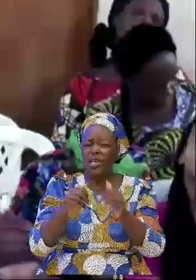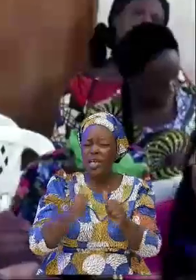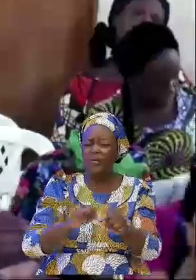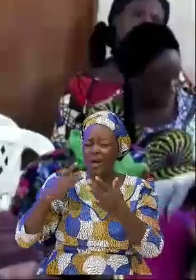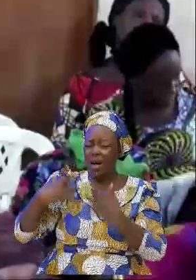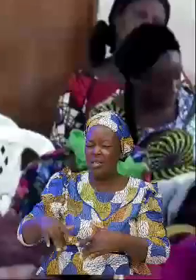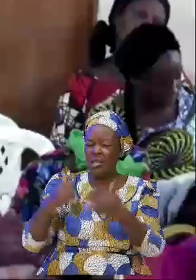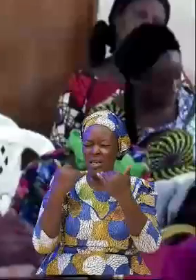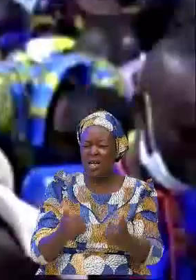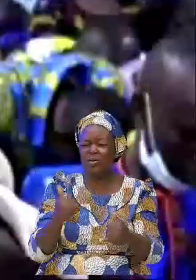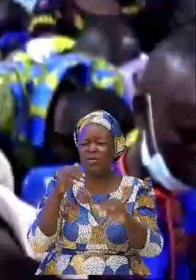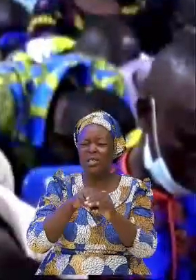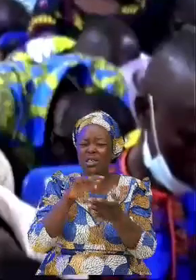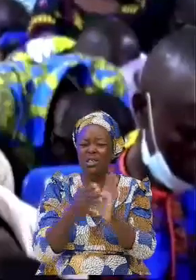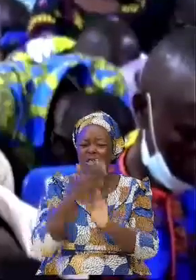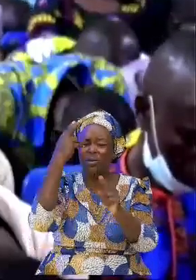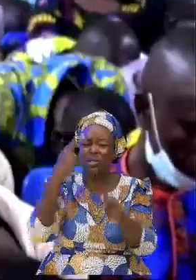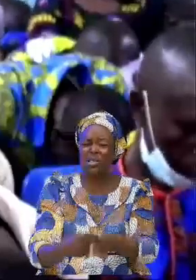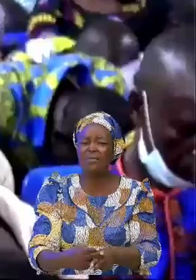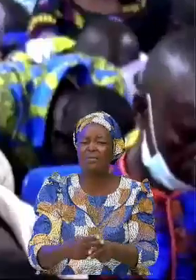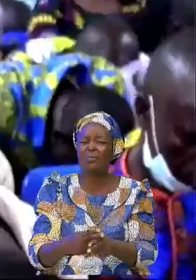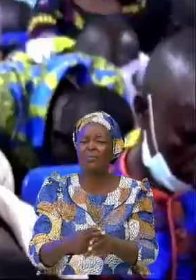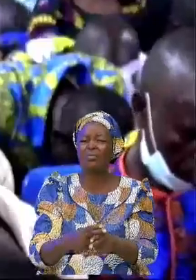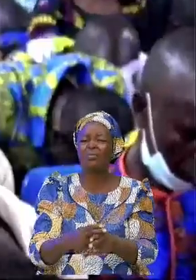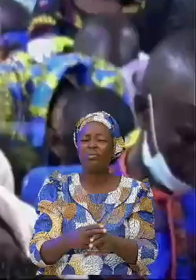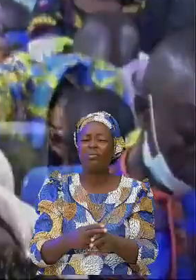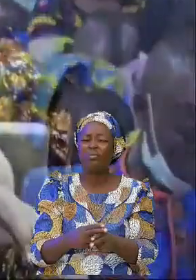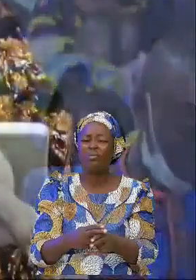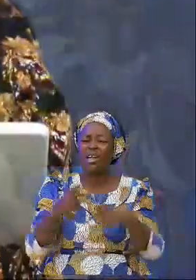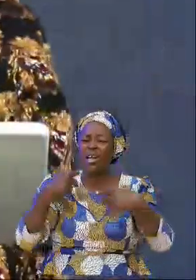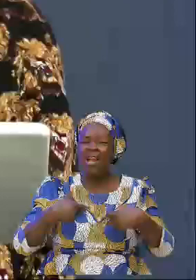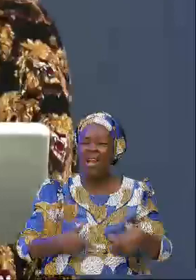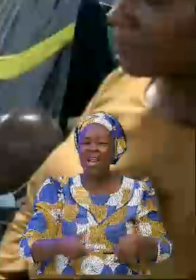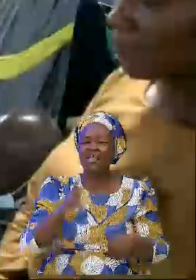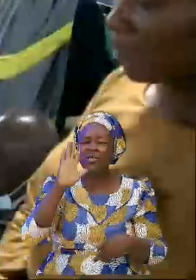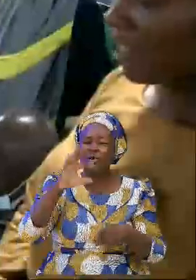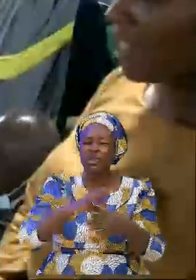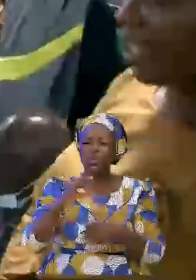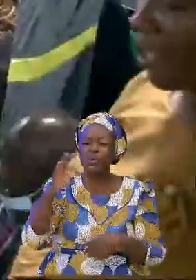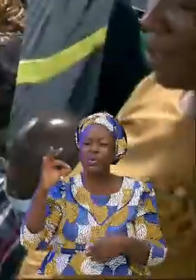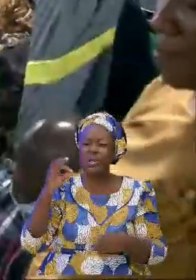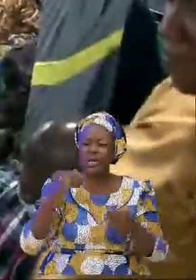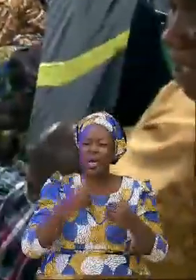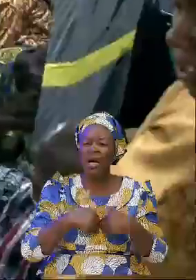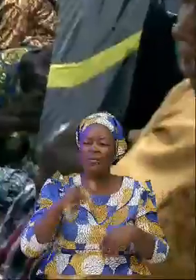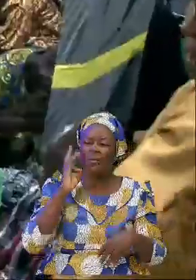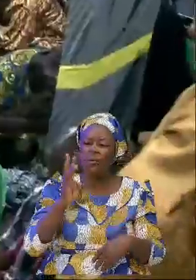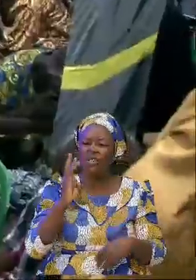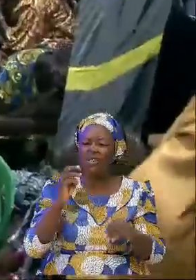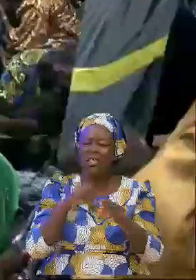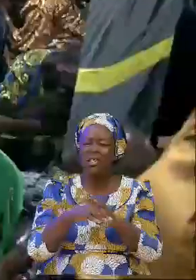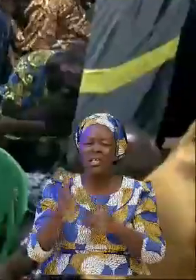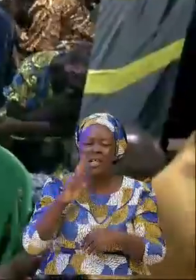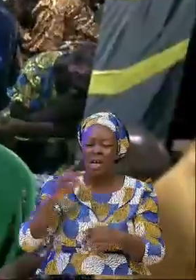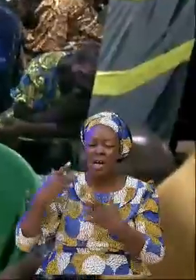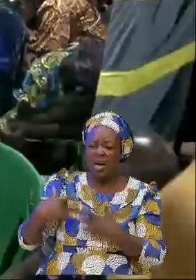definite change happen in every heart now, in Jesus' name. Let